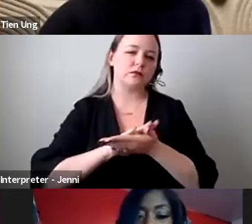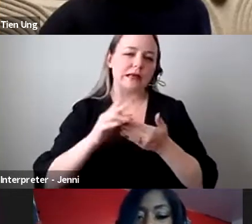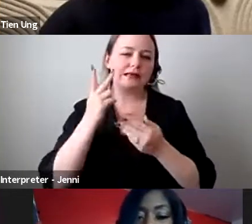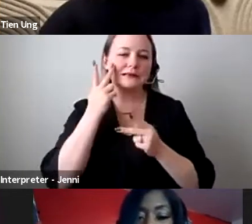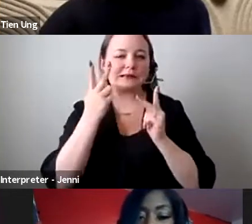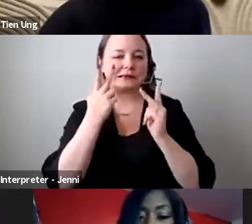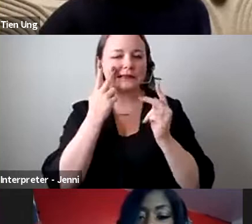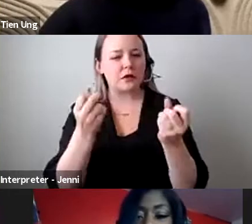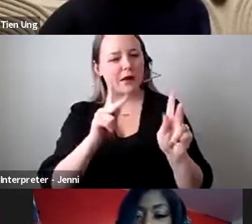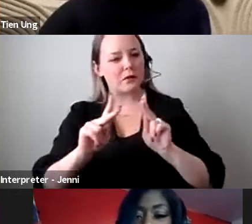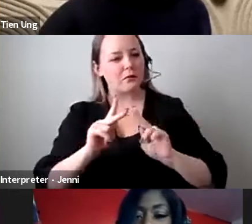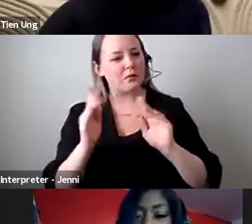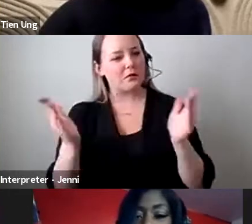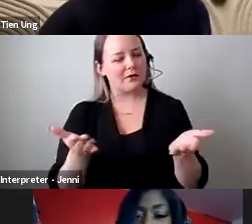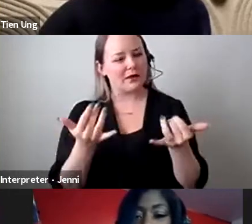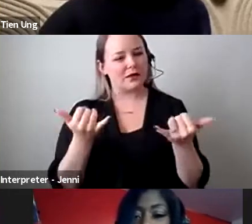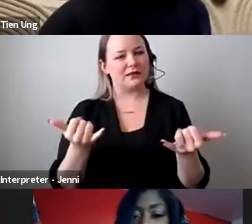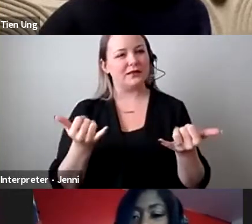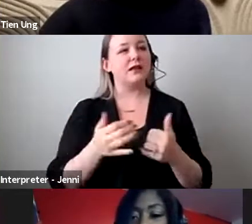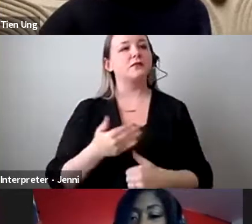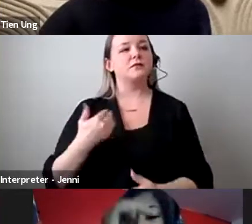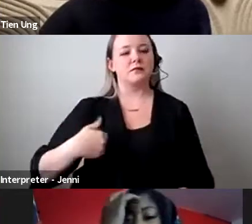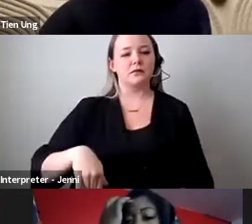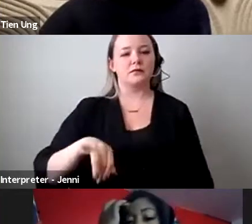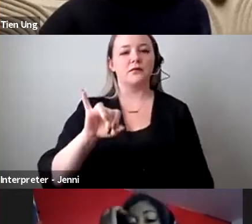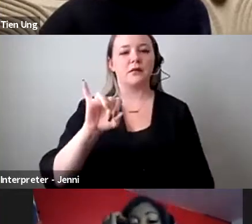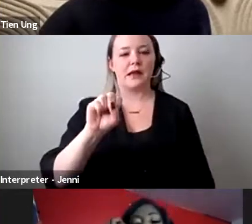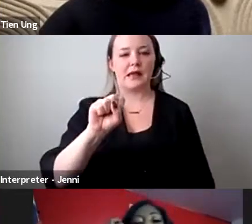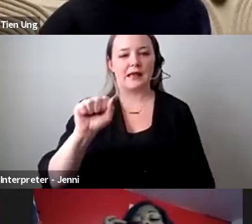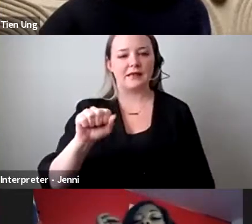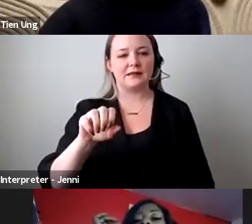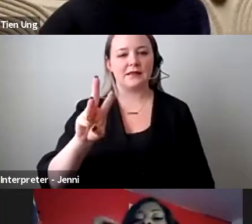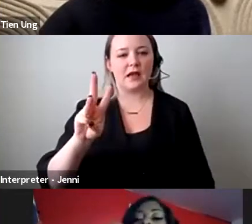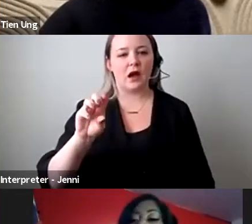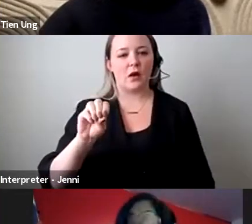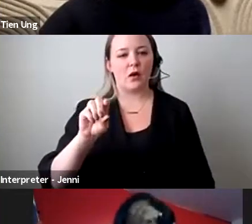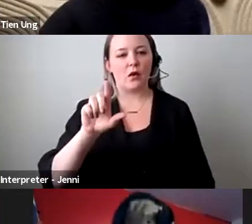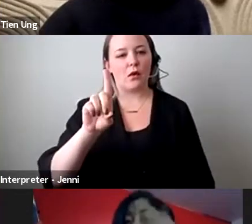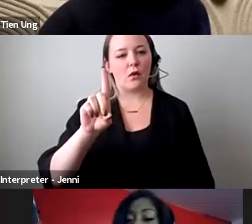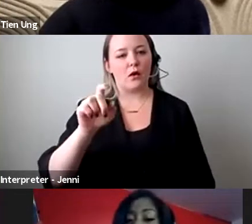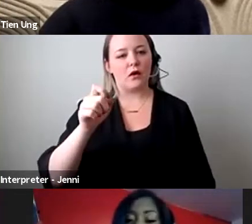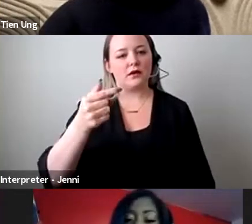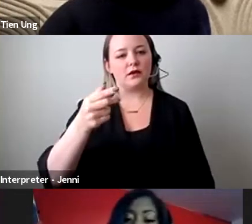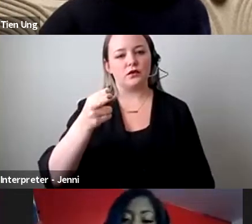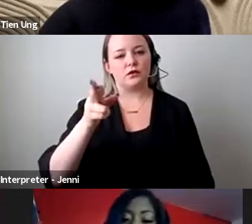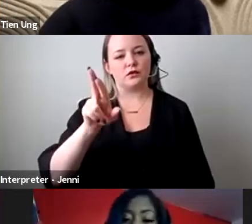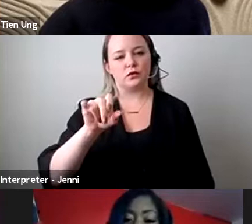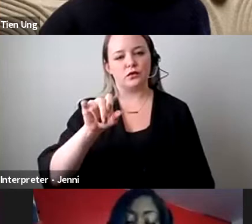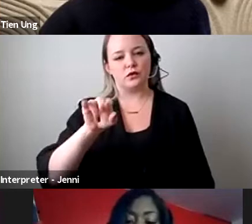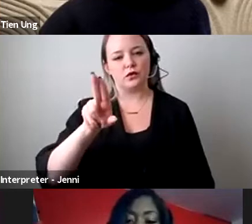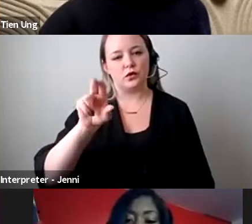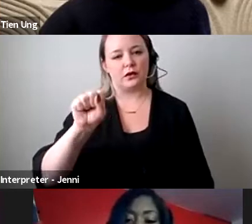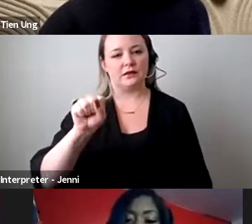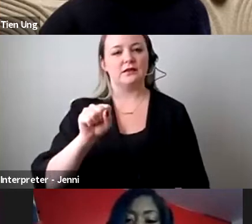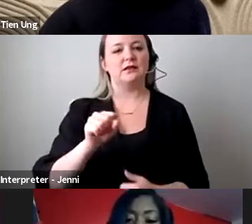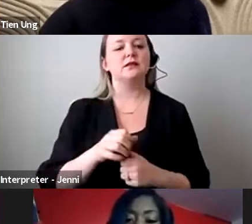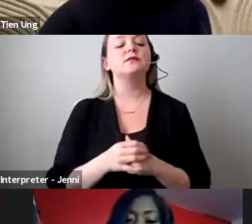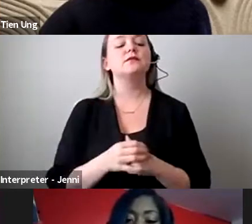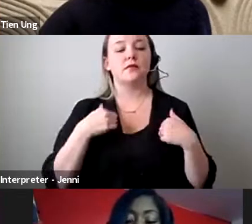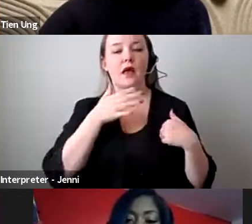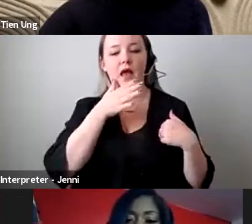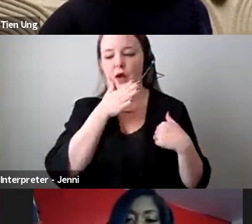today. My name is Isa Walda-Georges, and I have the honor of being the moderator for this series called